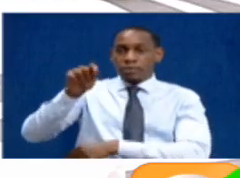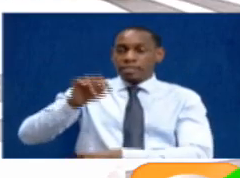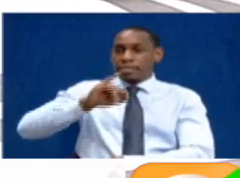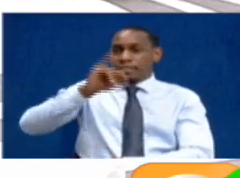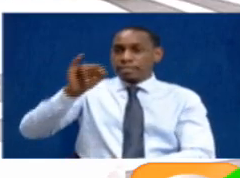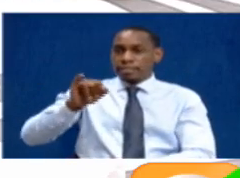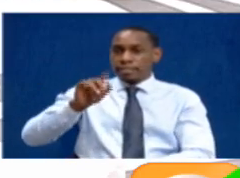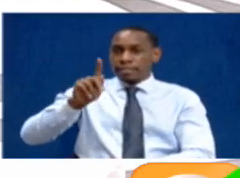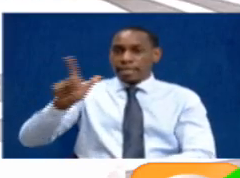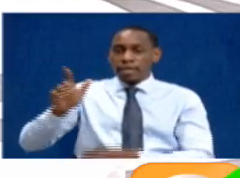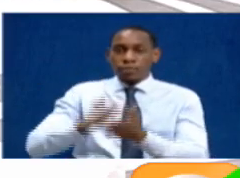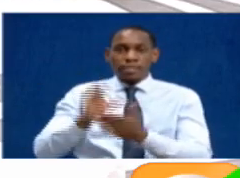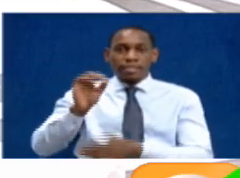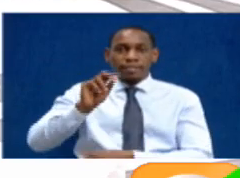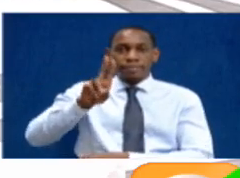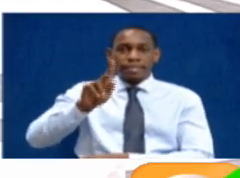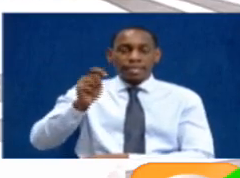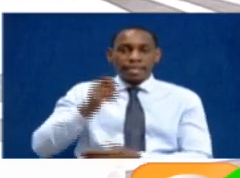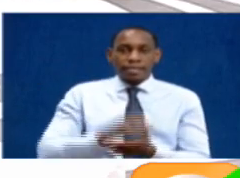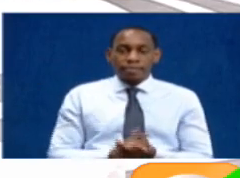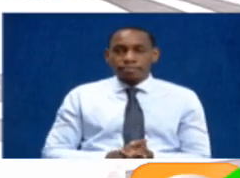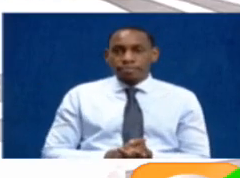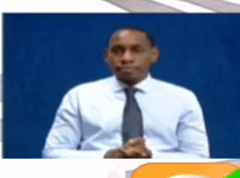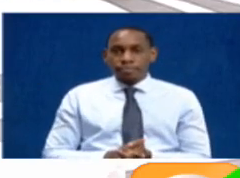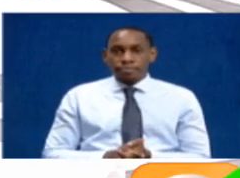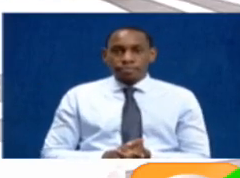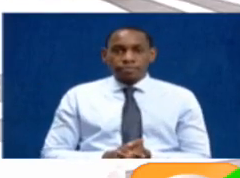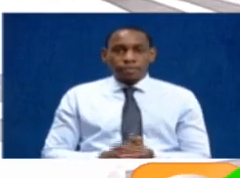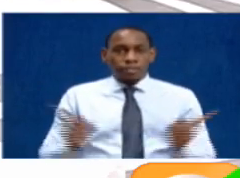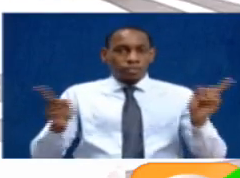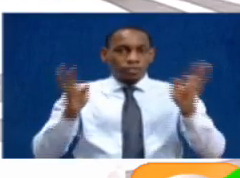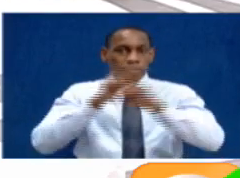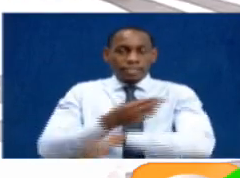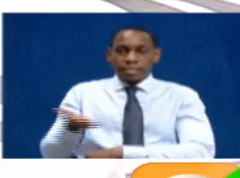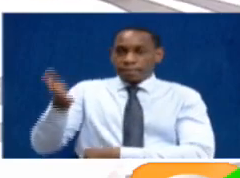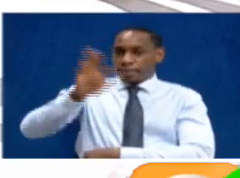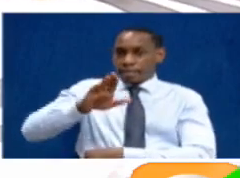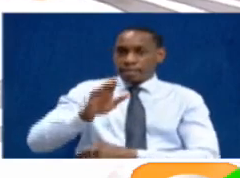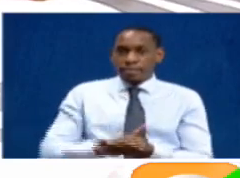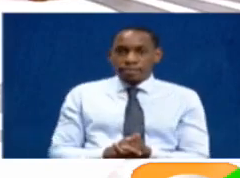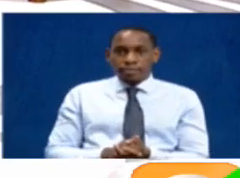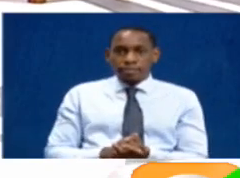at Kodanga Jeff, at Citizen TV Kenya, the hashtag JKLIVE. JKLIVE takes a break. We'll be back